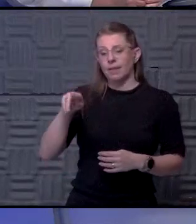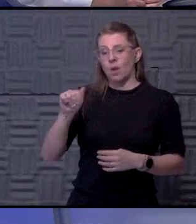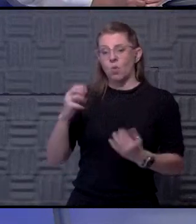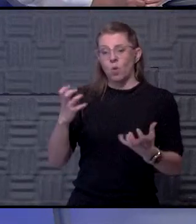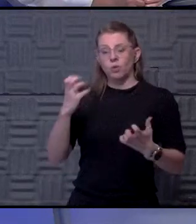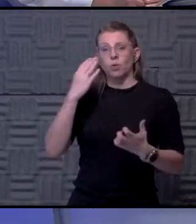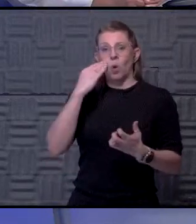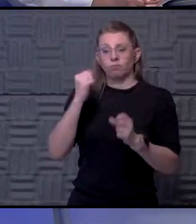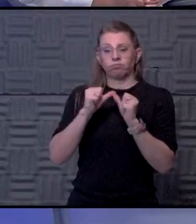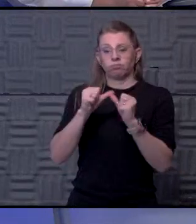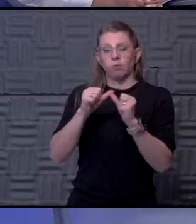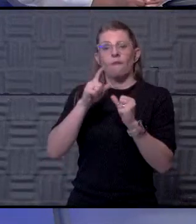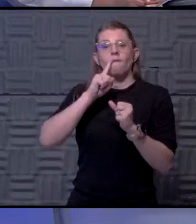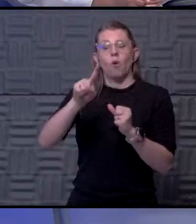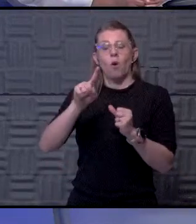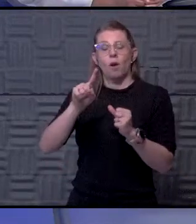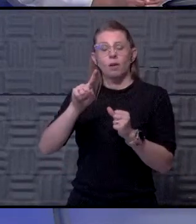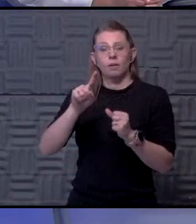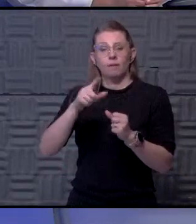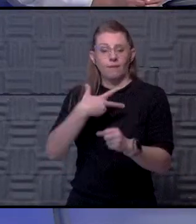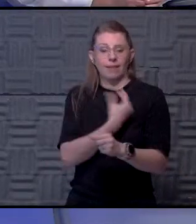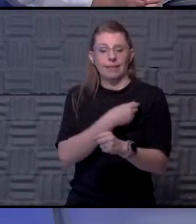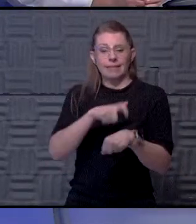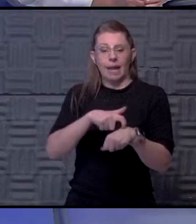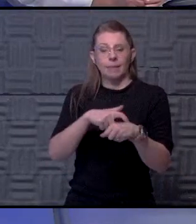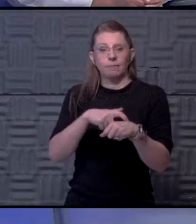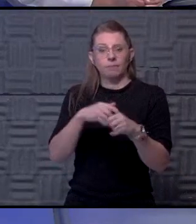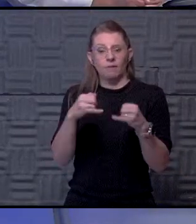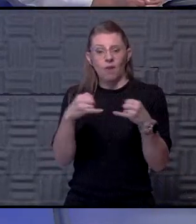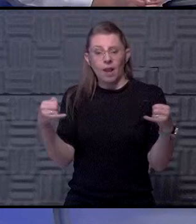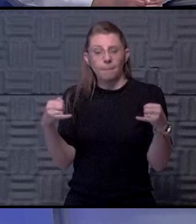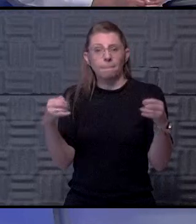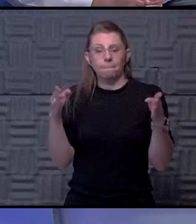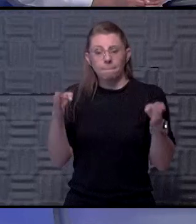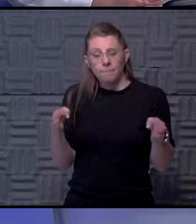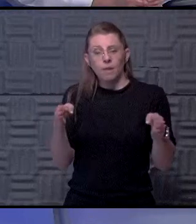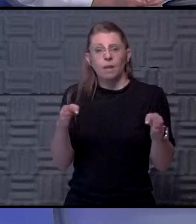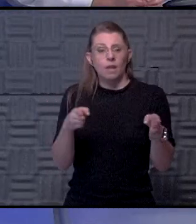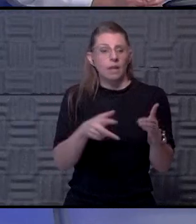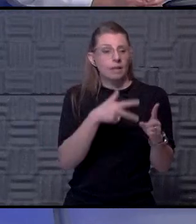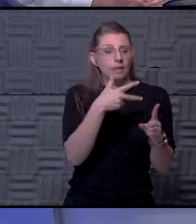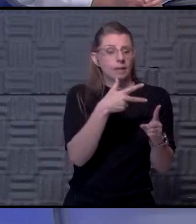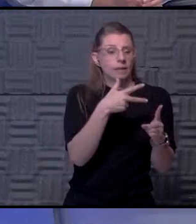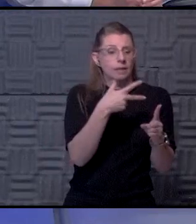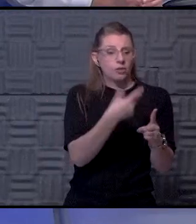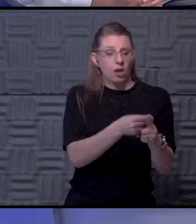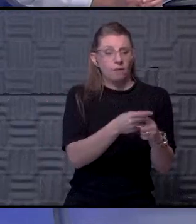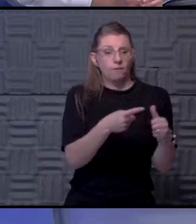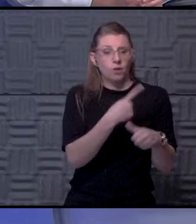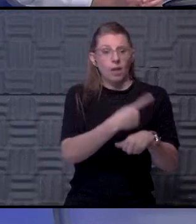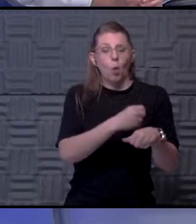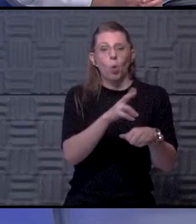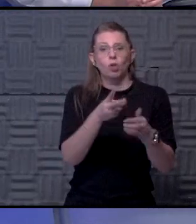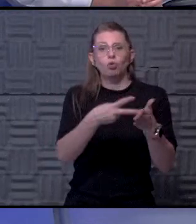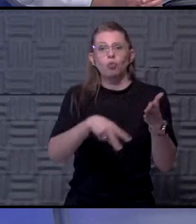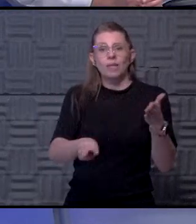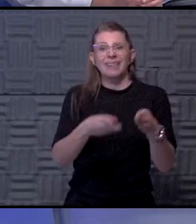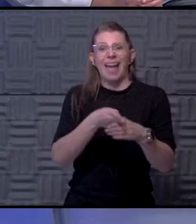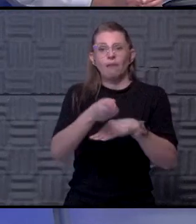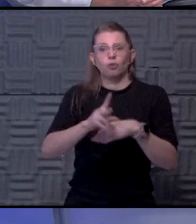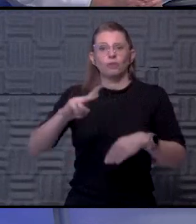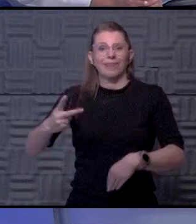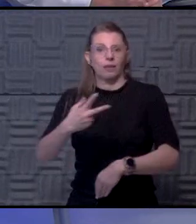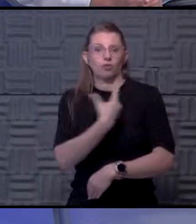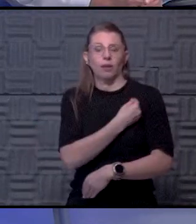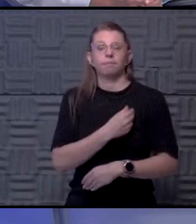about durability of the vaccine time frame, are they talking about from your very first shot or the day after the 2 weeks after you've got your second